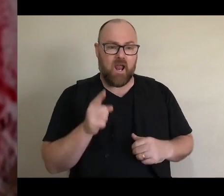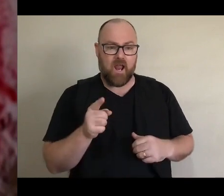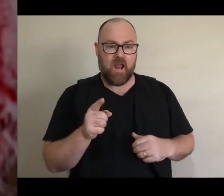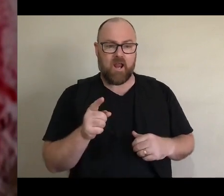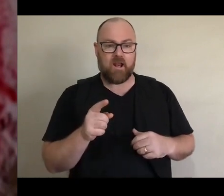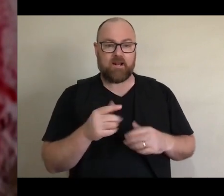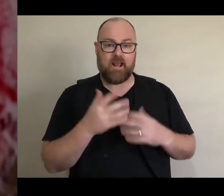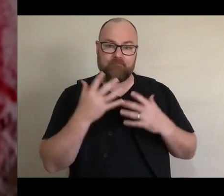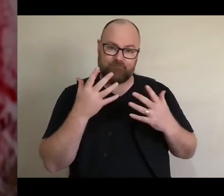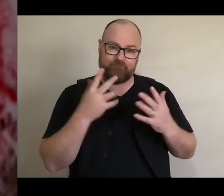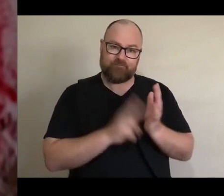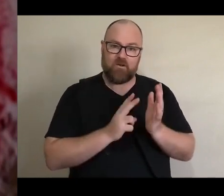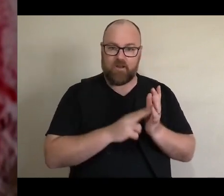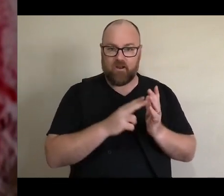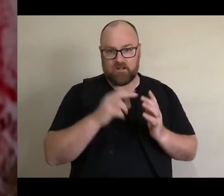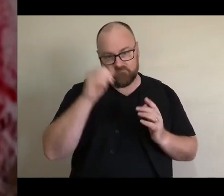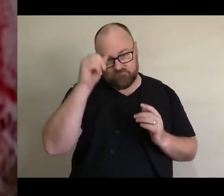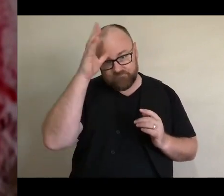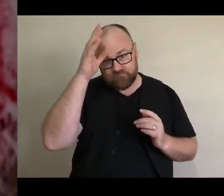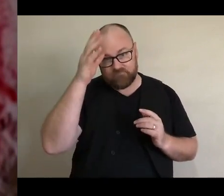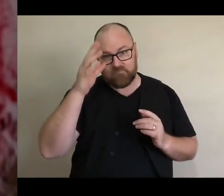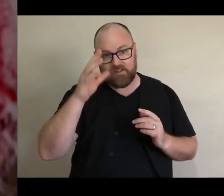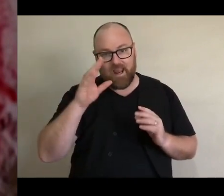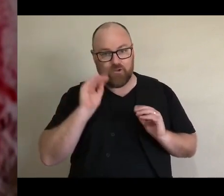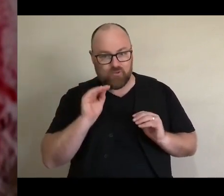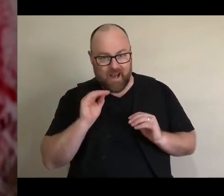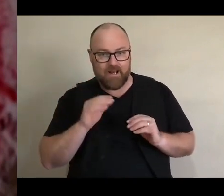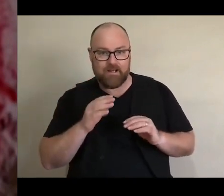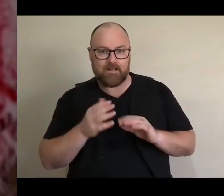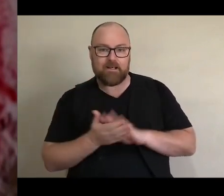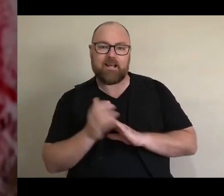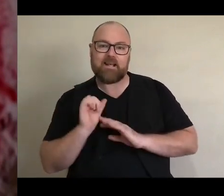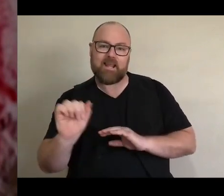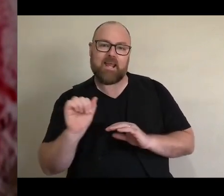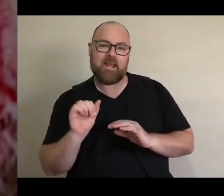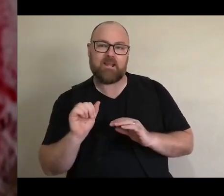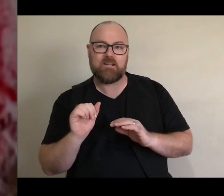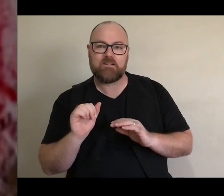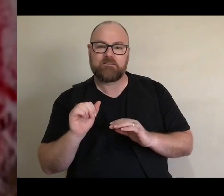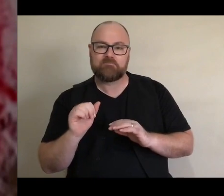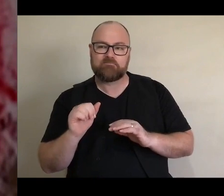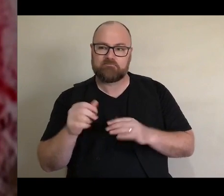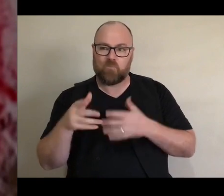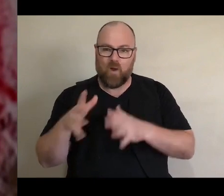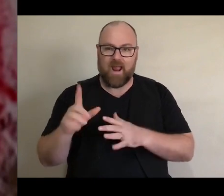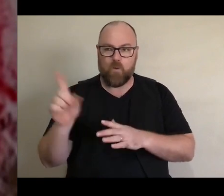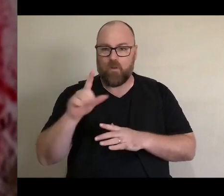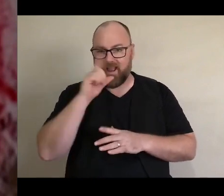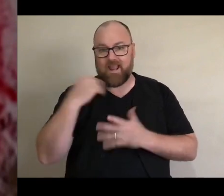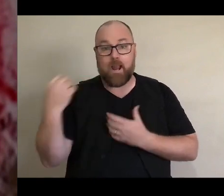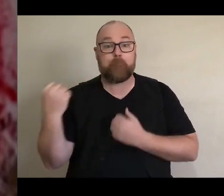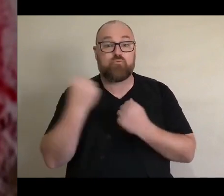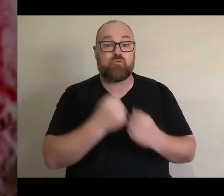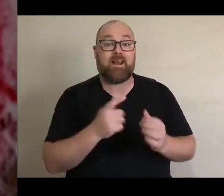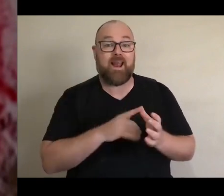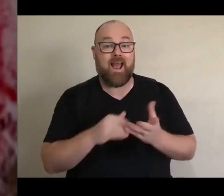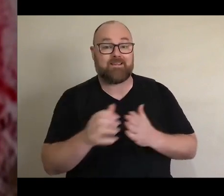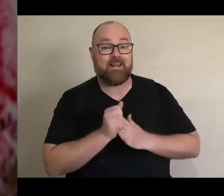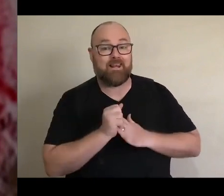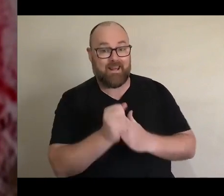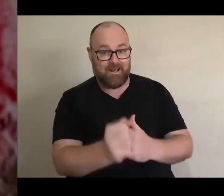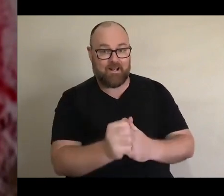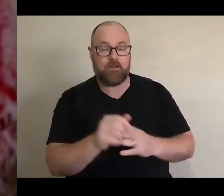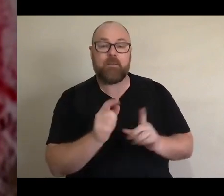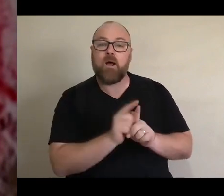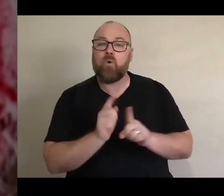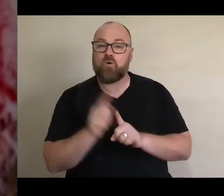in their genres and in their what they can bring as leaders to us. But they also carry,